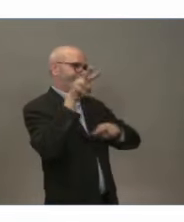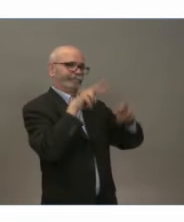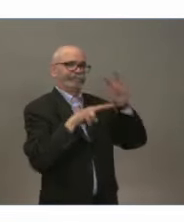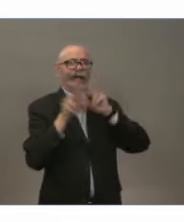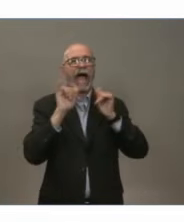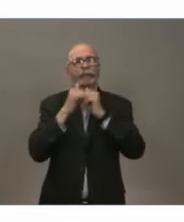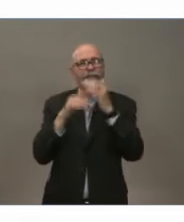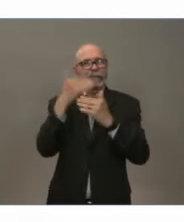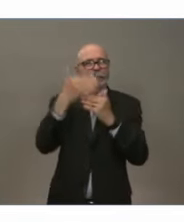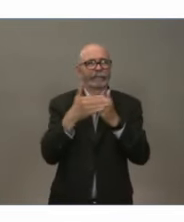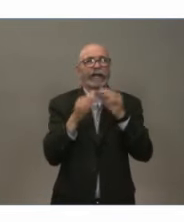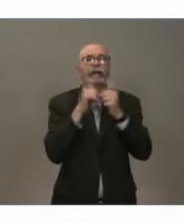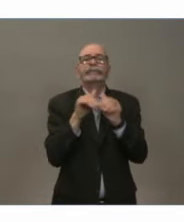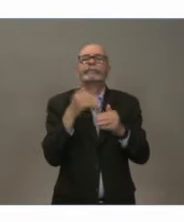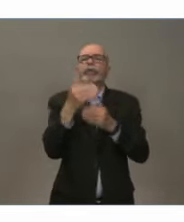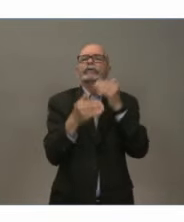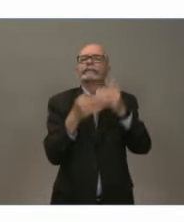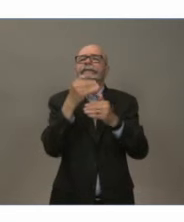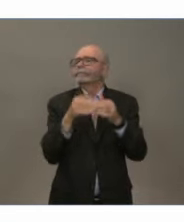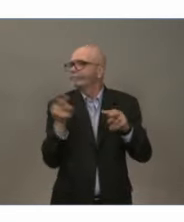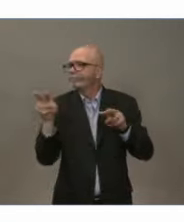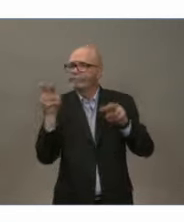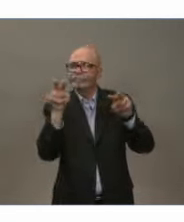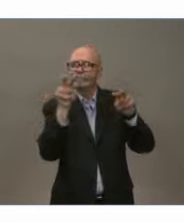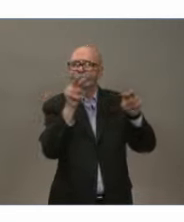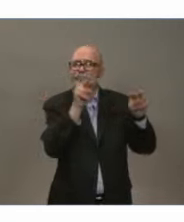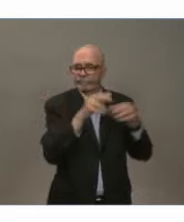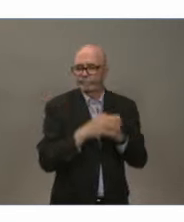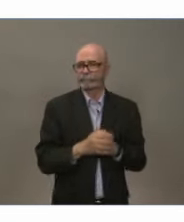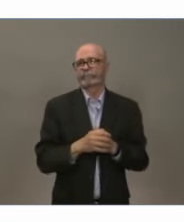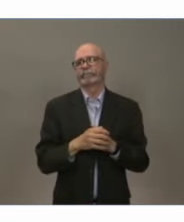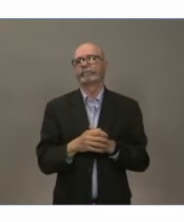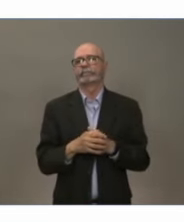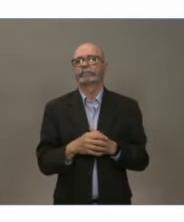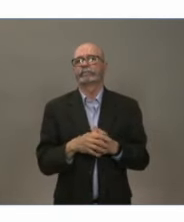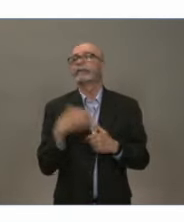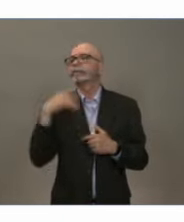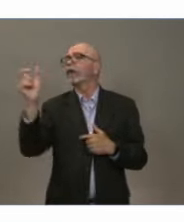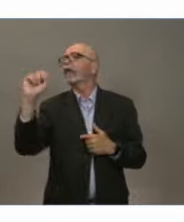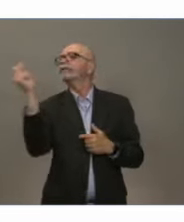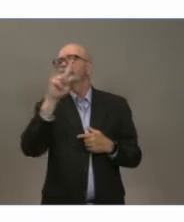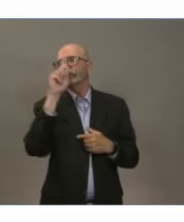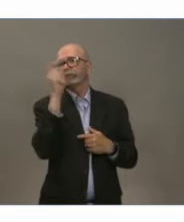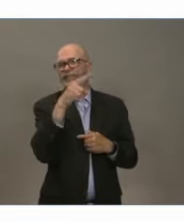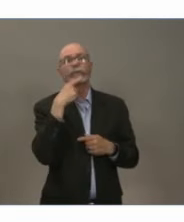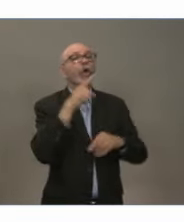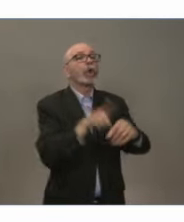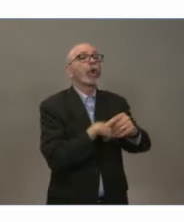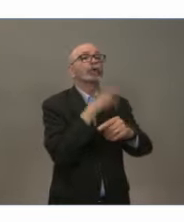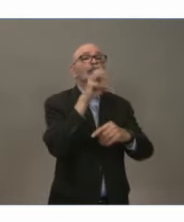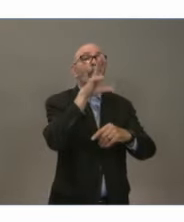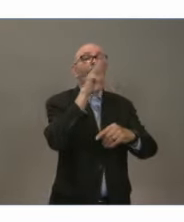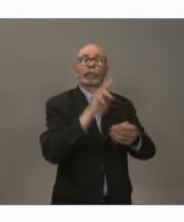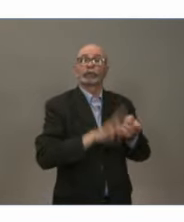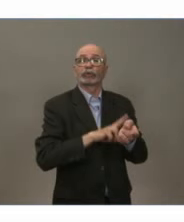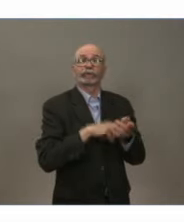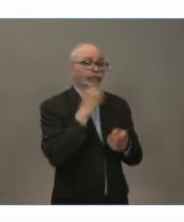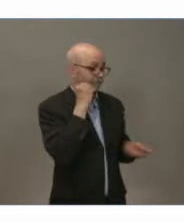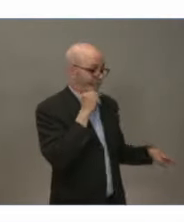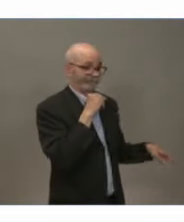Alexa. Thank you, Tina. So in terms of long-term care data, I'm wondering if there will ever be